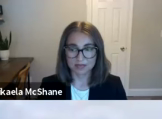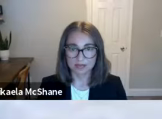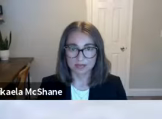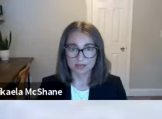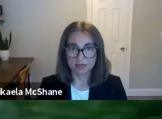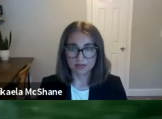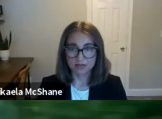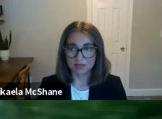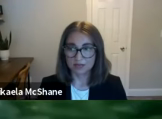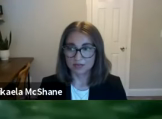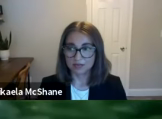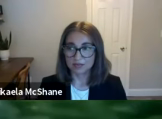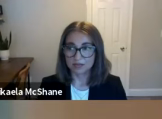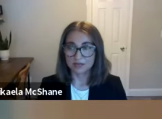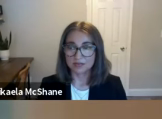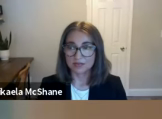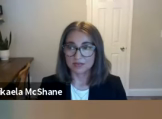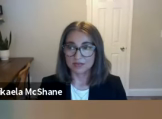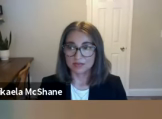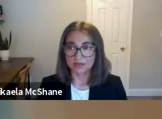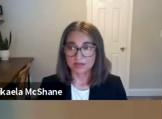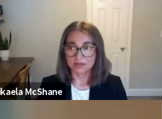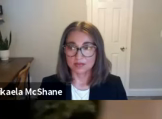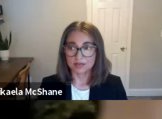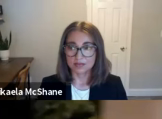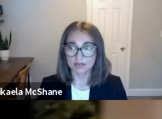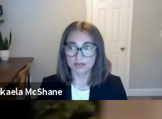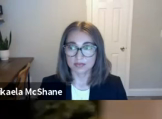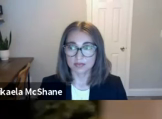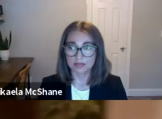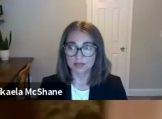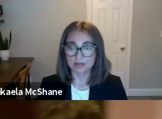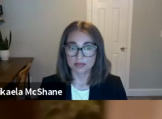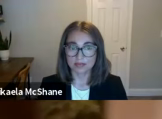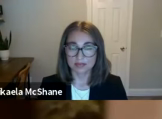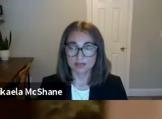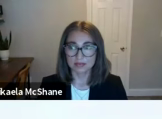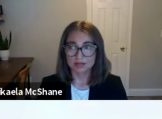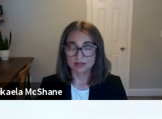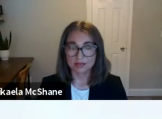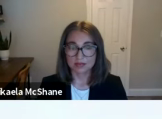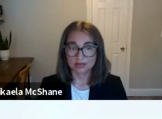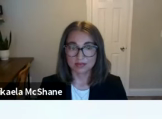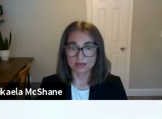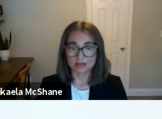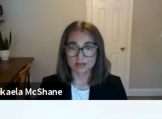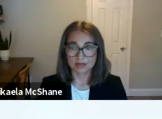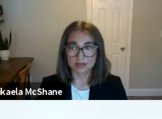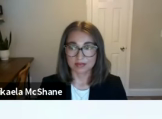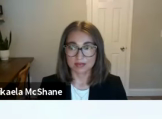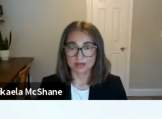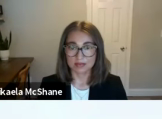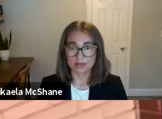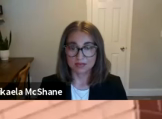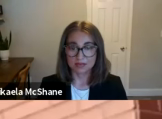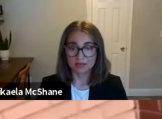We are a collection of communities that provides our residents an immensely diverse and uniquely comfortable place to live,